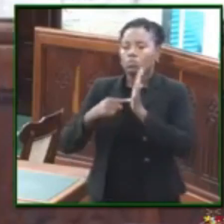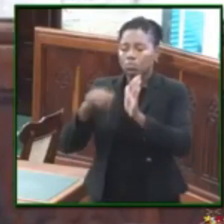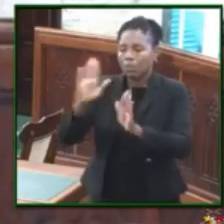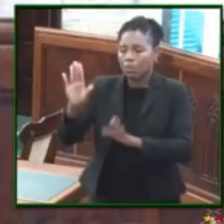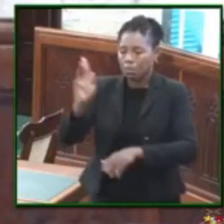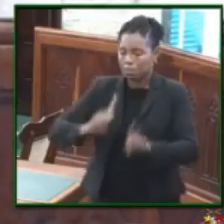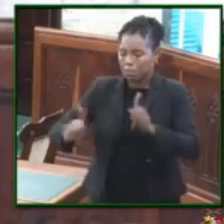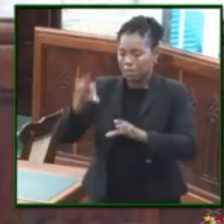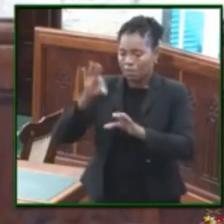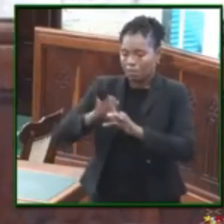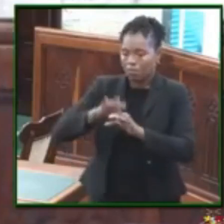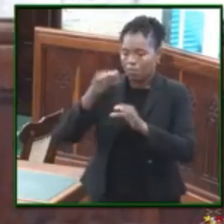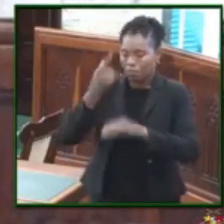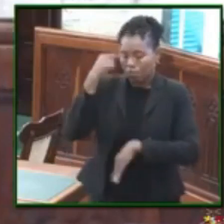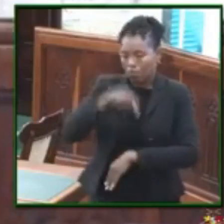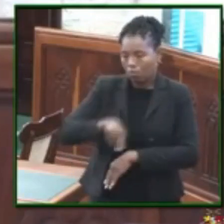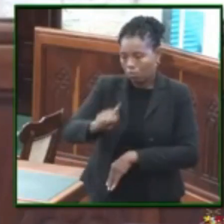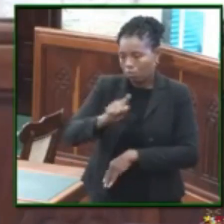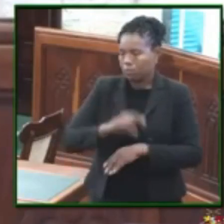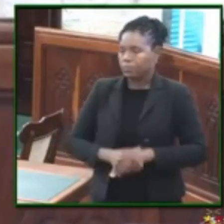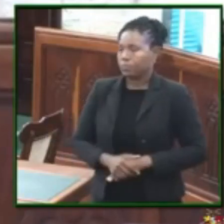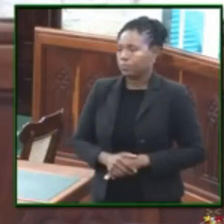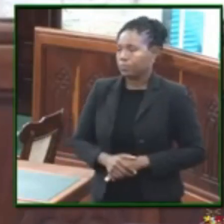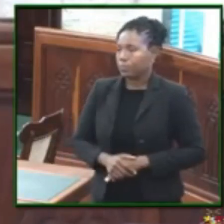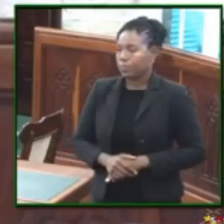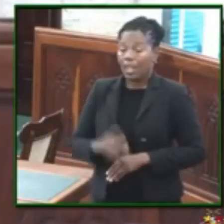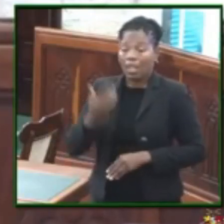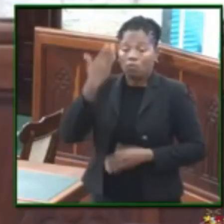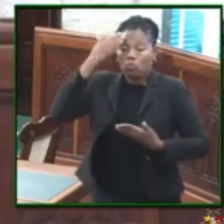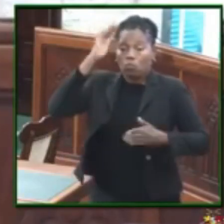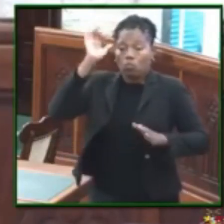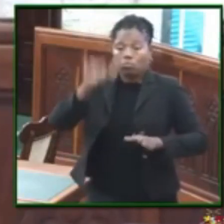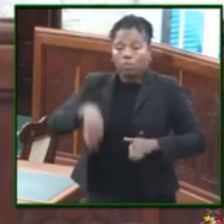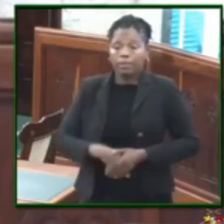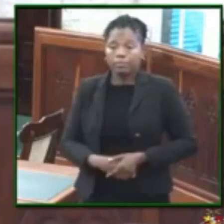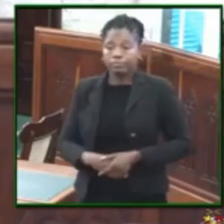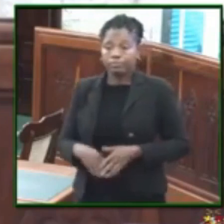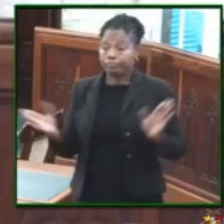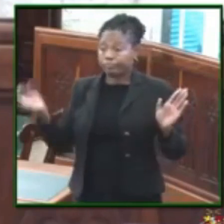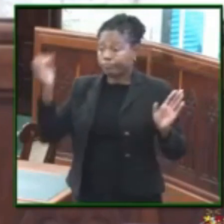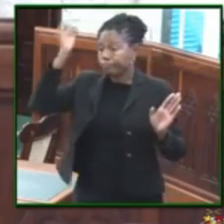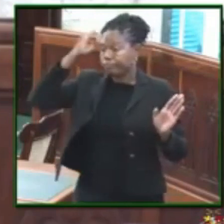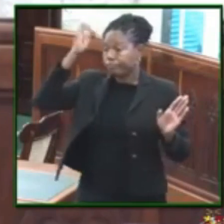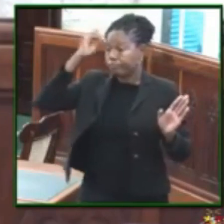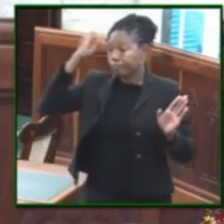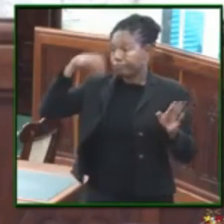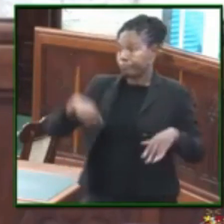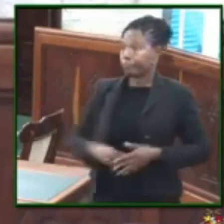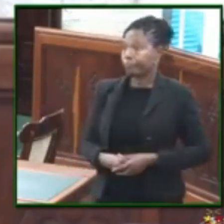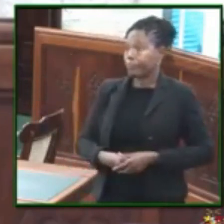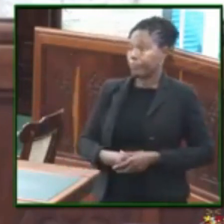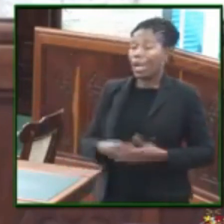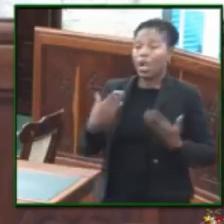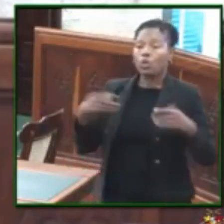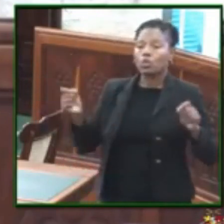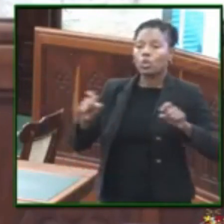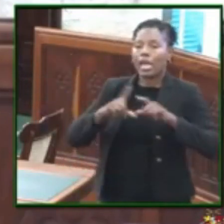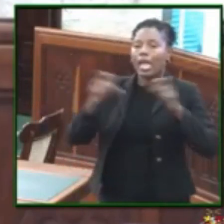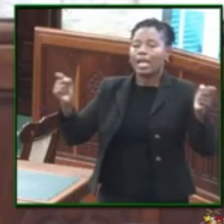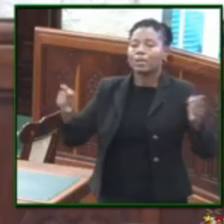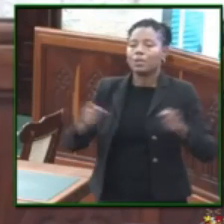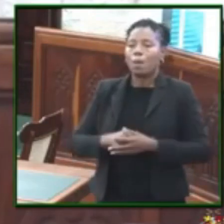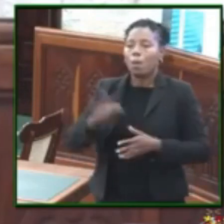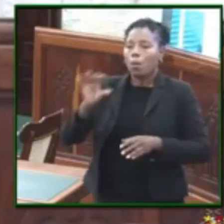your constituency. If you don't know that, I'm going to buy a pipe, put it in it, and hand it to you to smoke